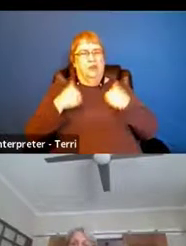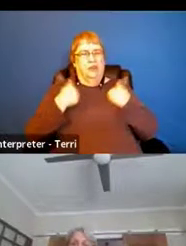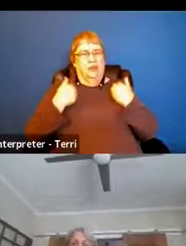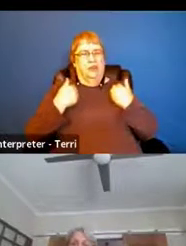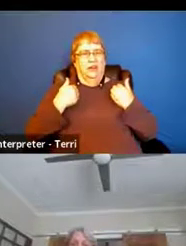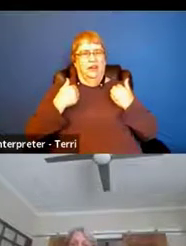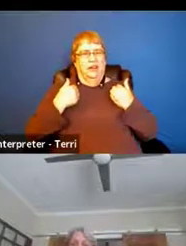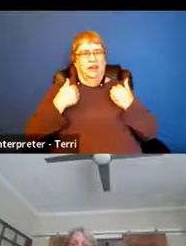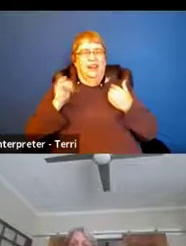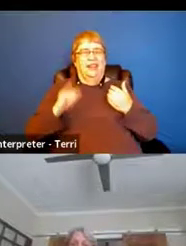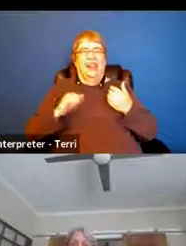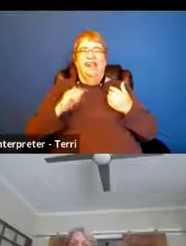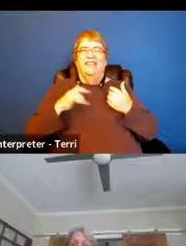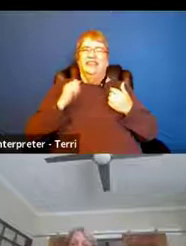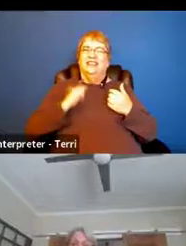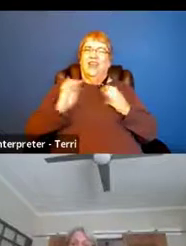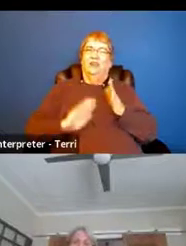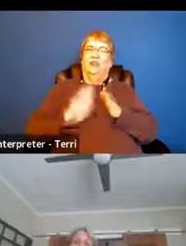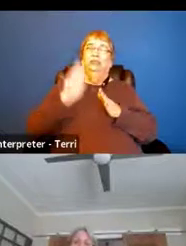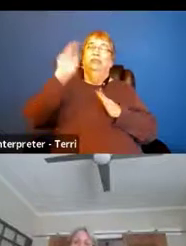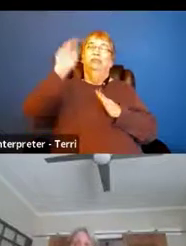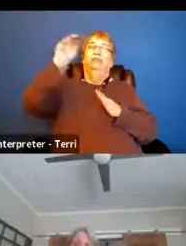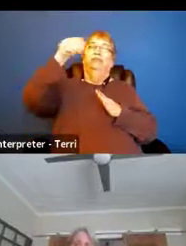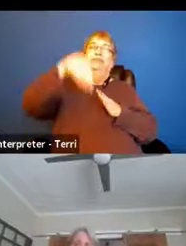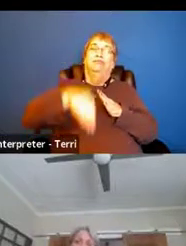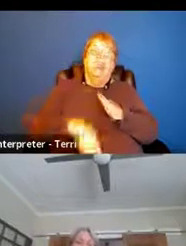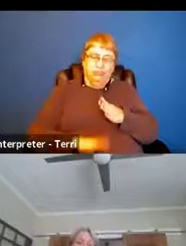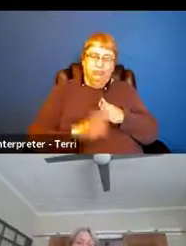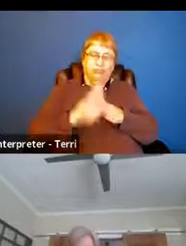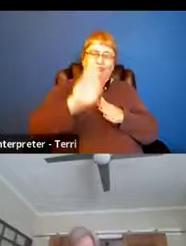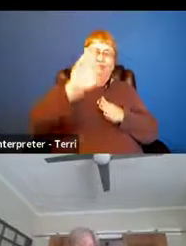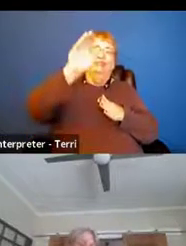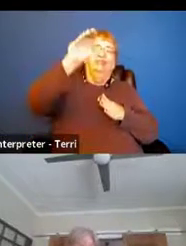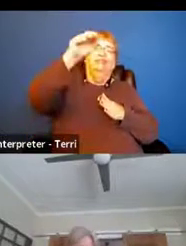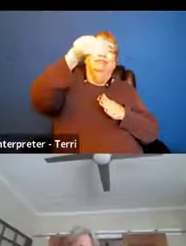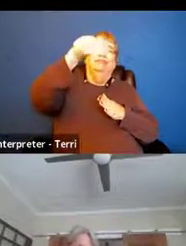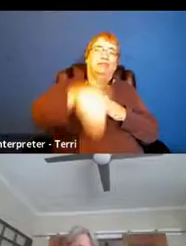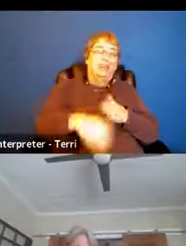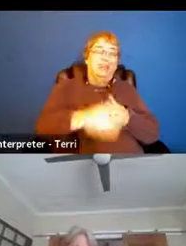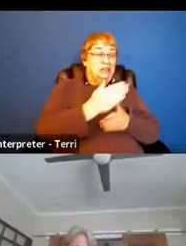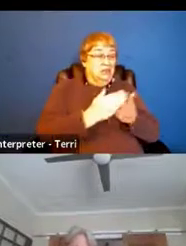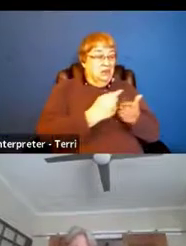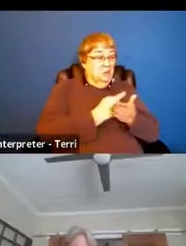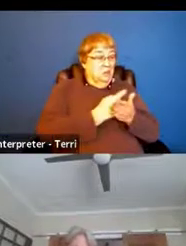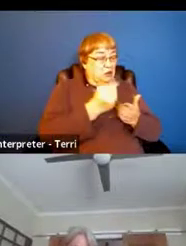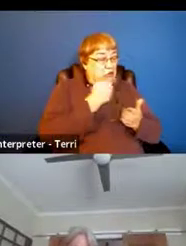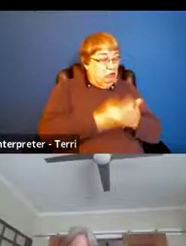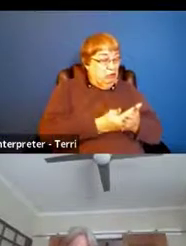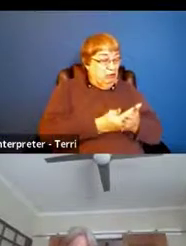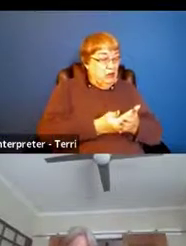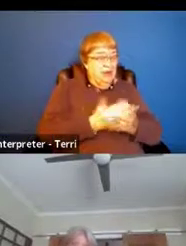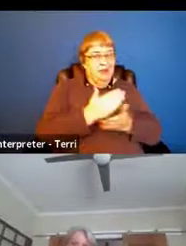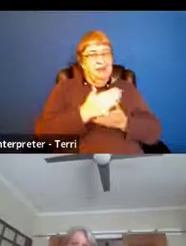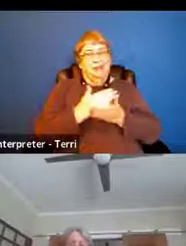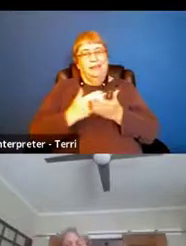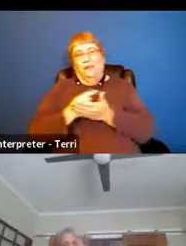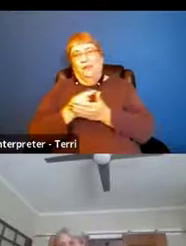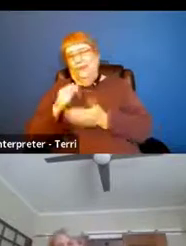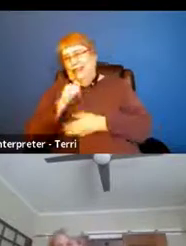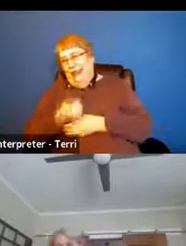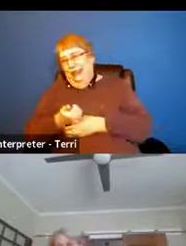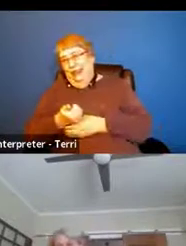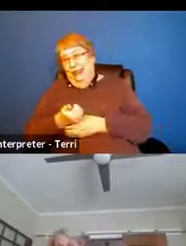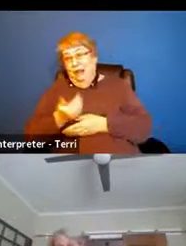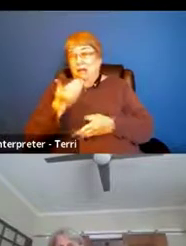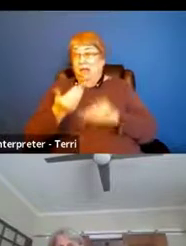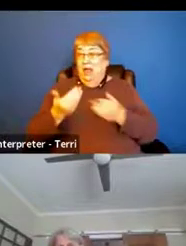roller coaster effect where it's like some weeks I'm doing well and some weeks not so much. And so that's another reason to check in regularly. You know, someone could be